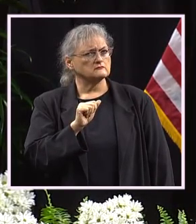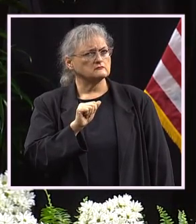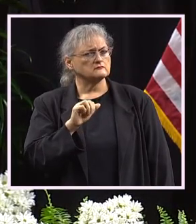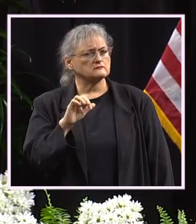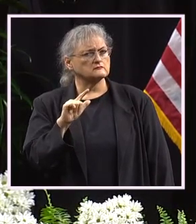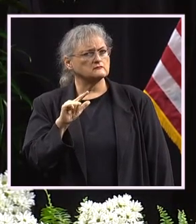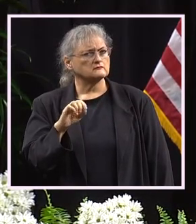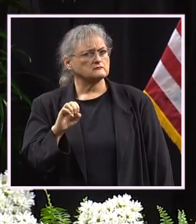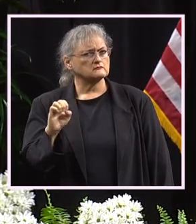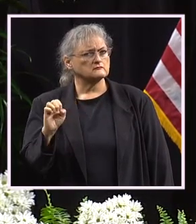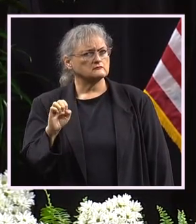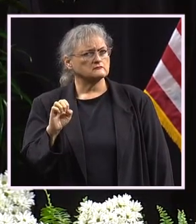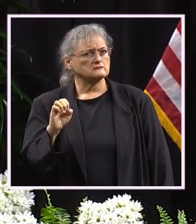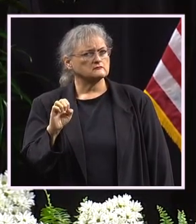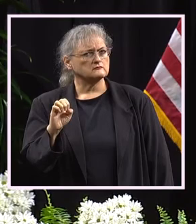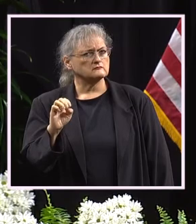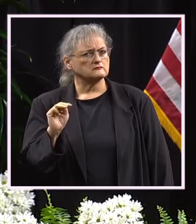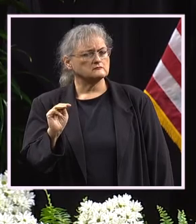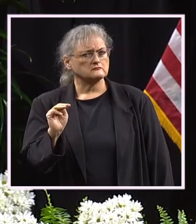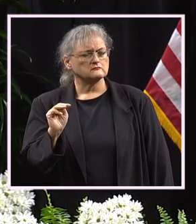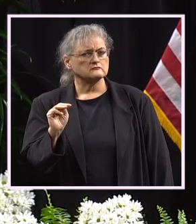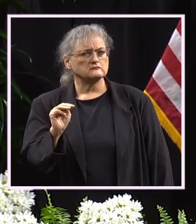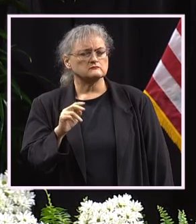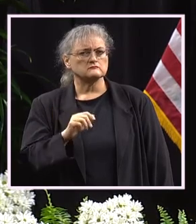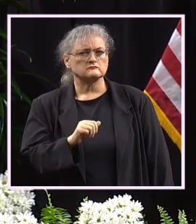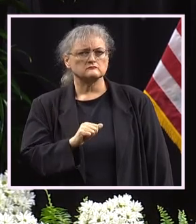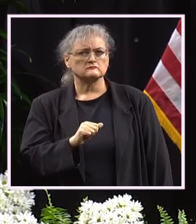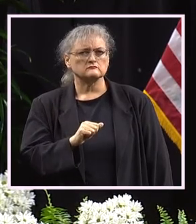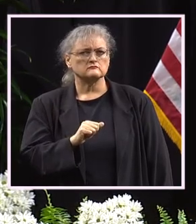Mandokar, Master of Science.